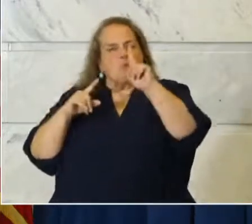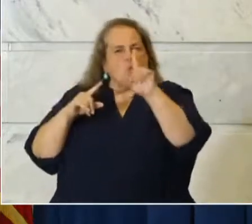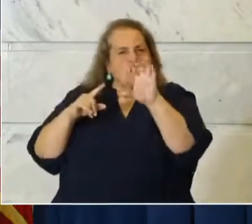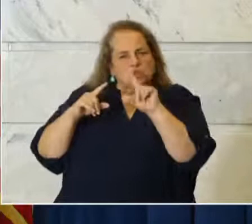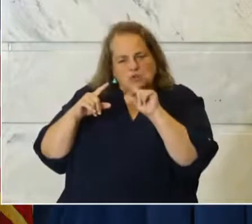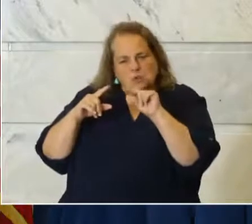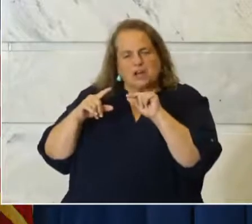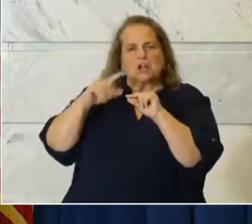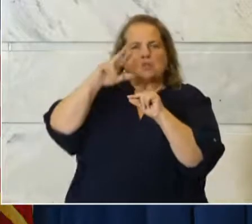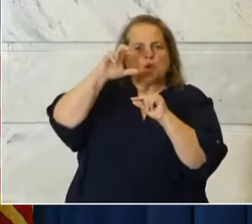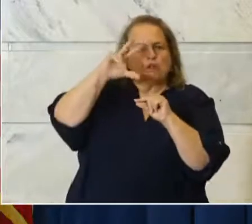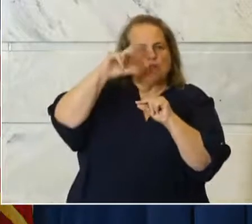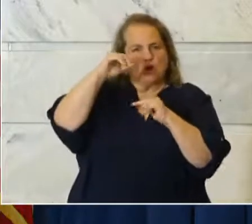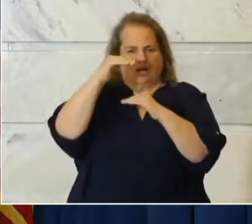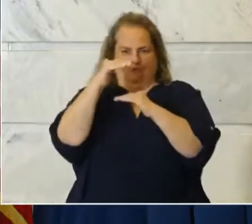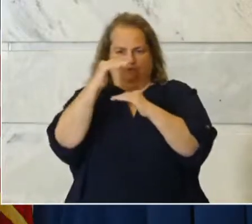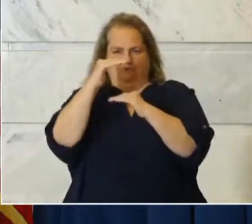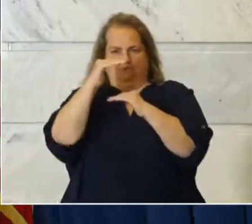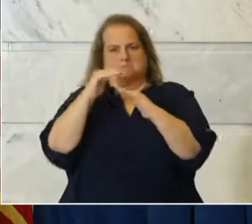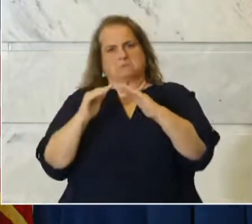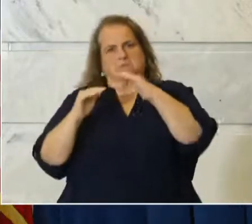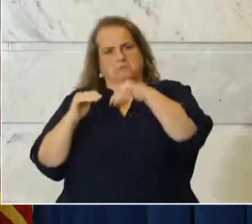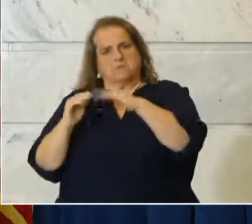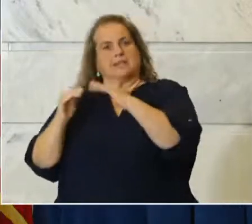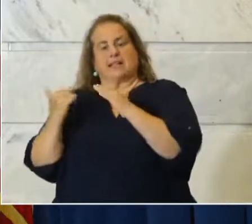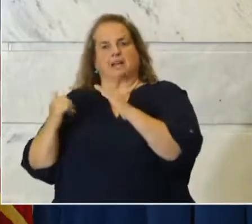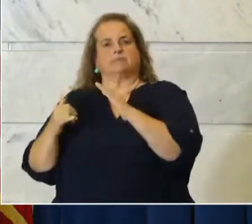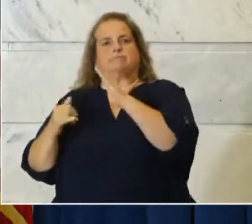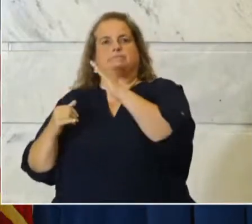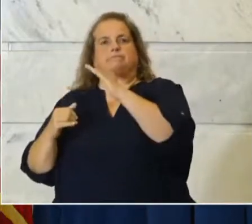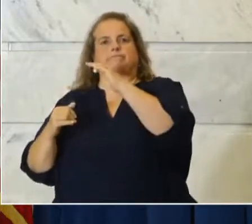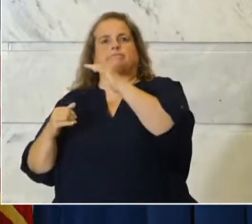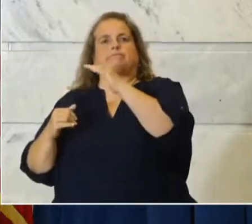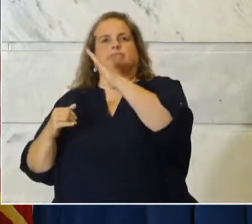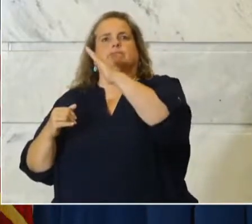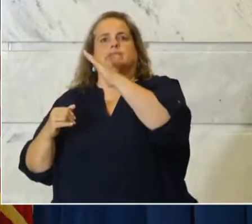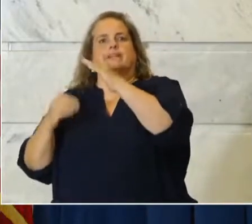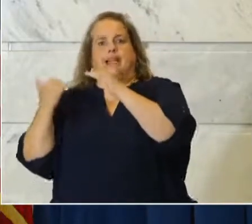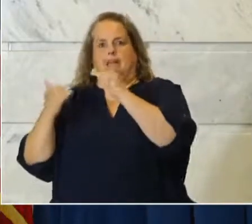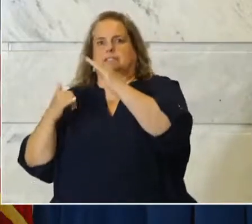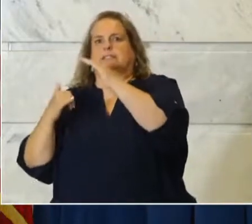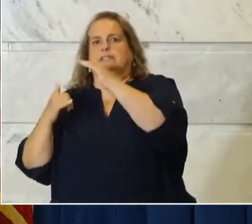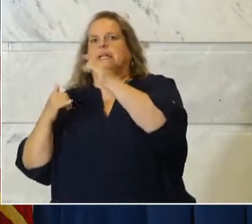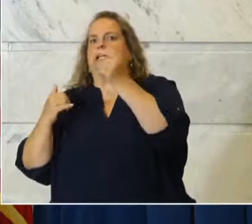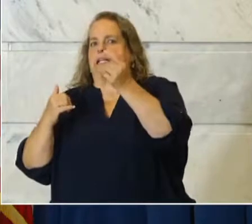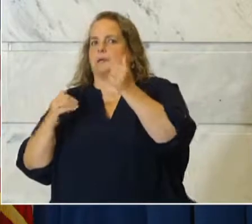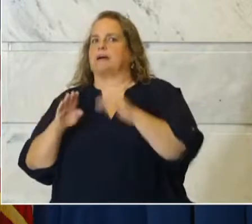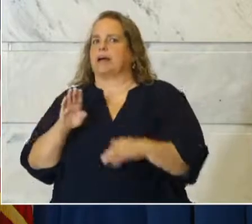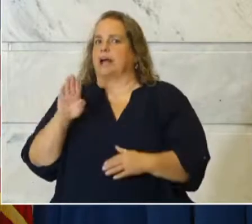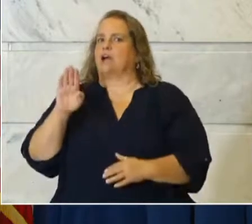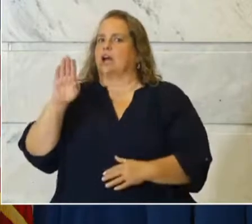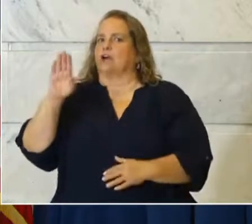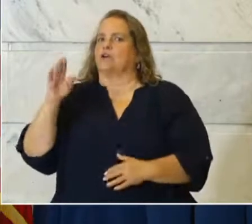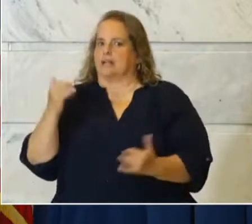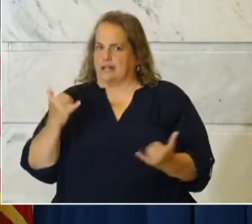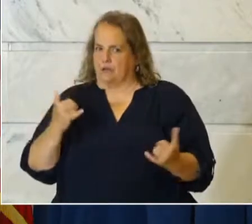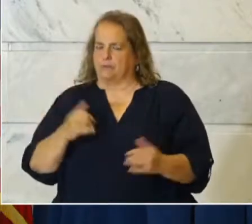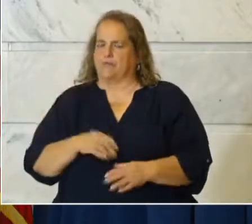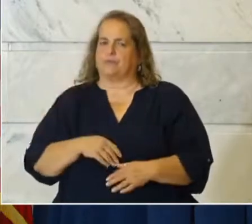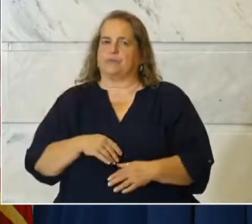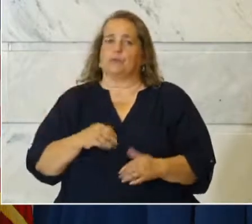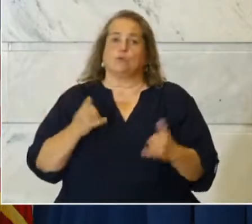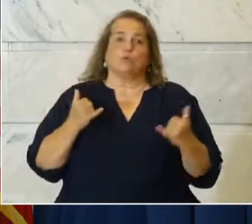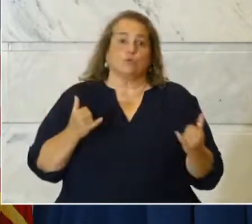and 330 or 40. They are now on the high end of that range, if not higher.